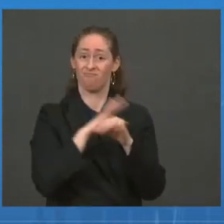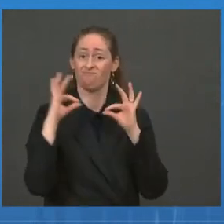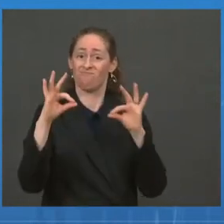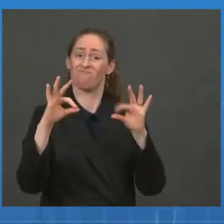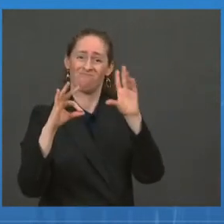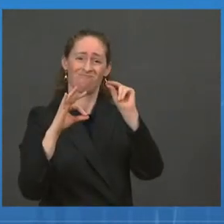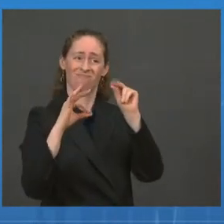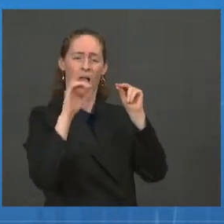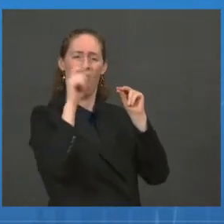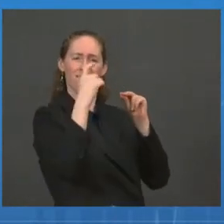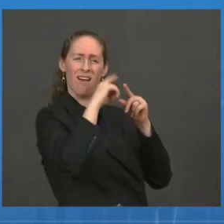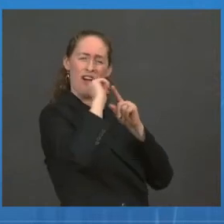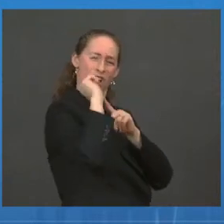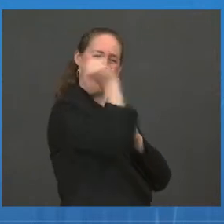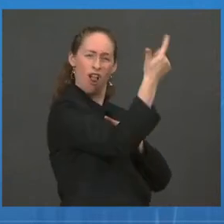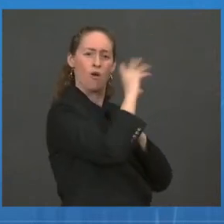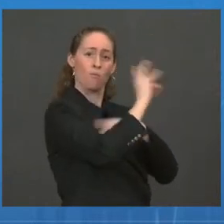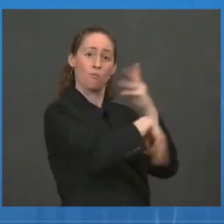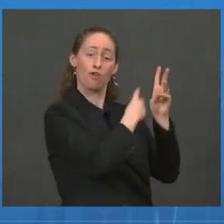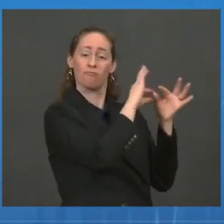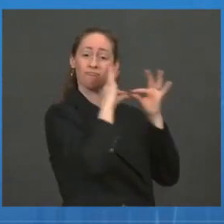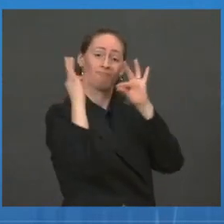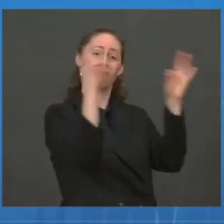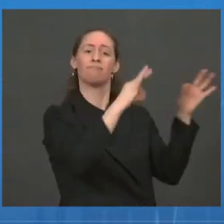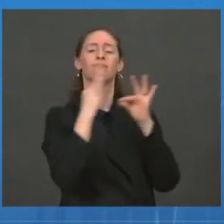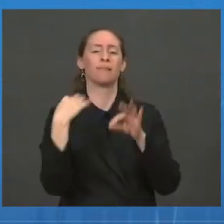forward to briefing later in the week